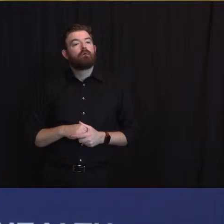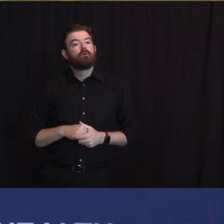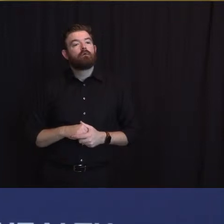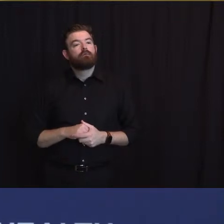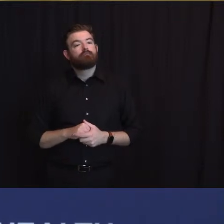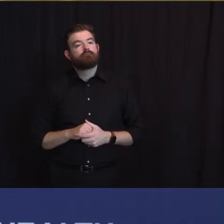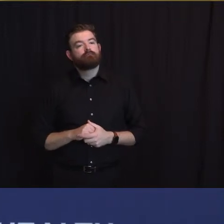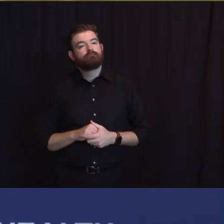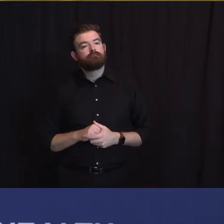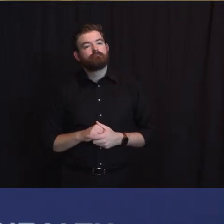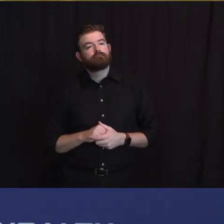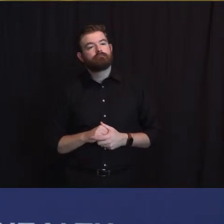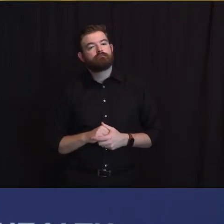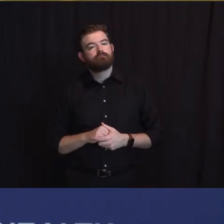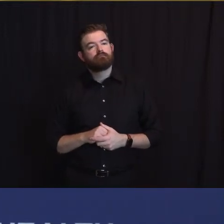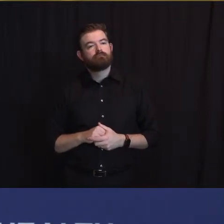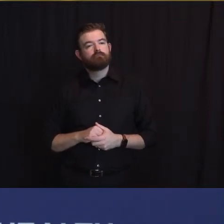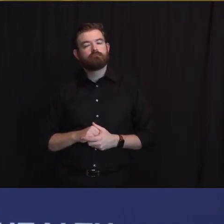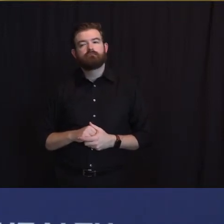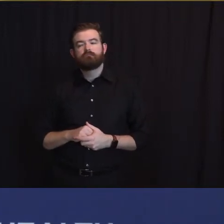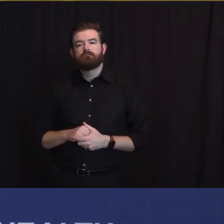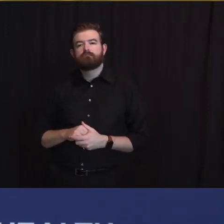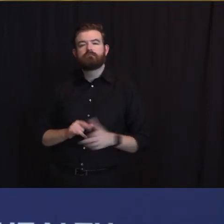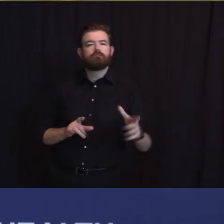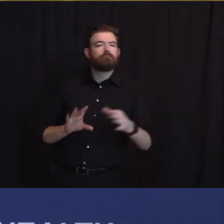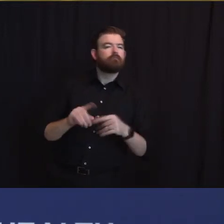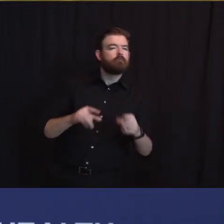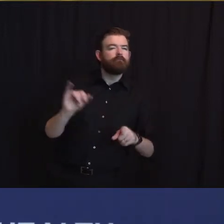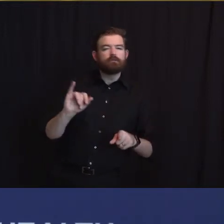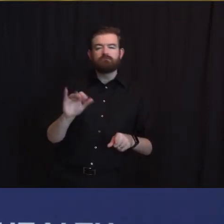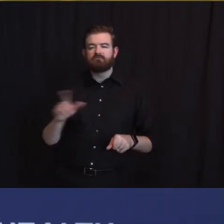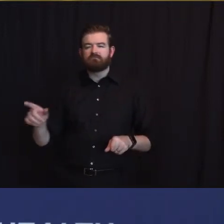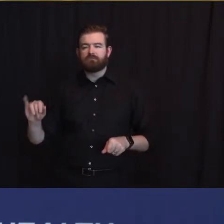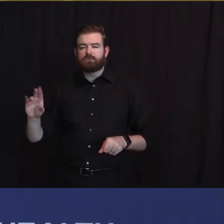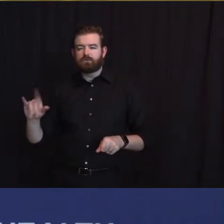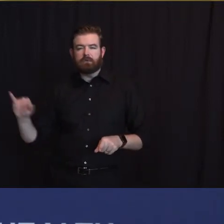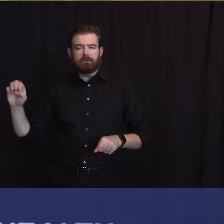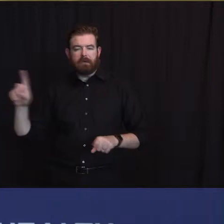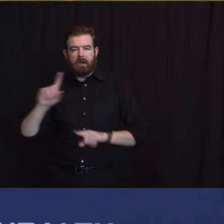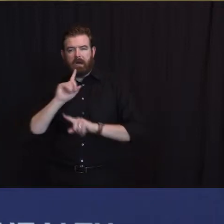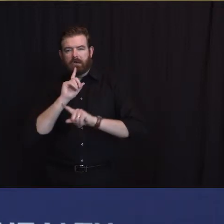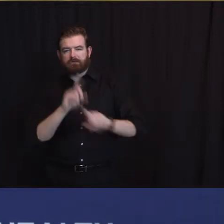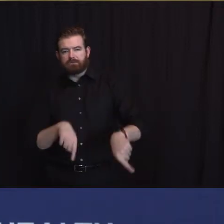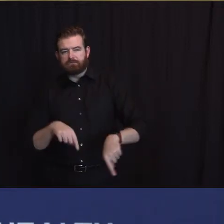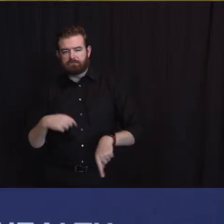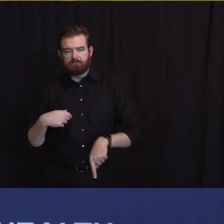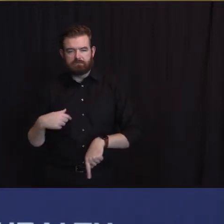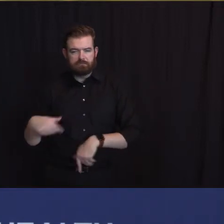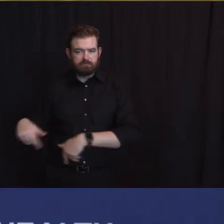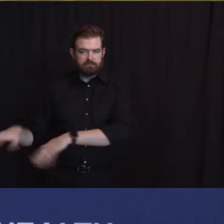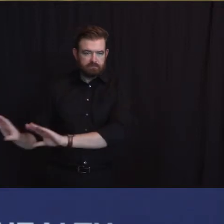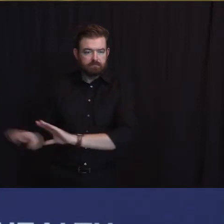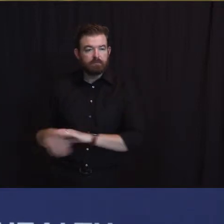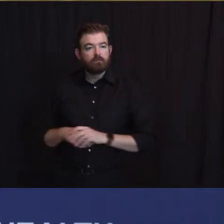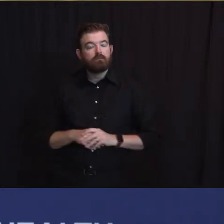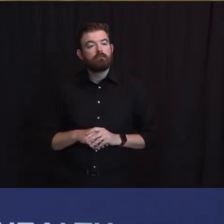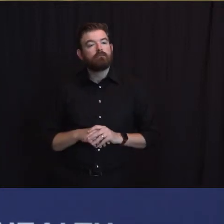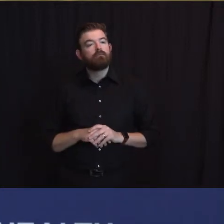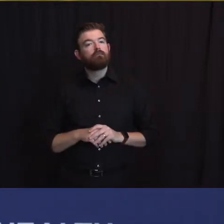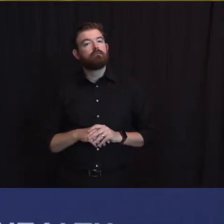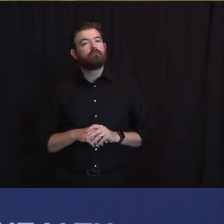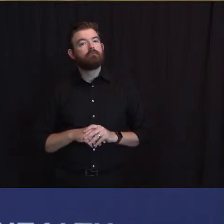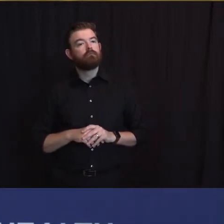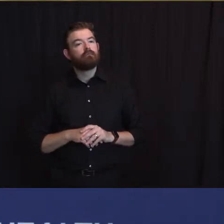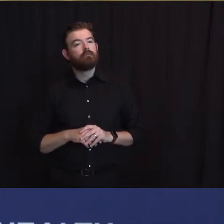people vaccinated. I'd be surprised, and I don't know if we've got data, that people who are getting hospitalized or, God forbid, in ICU